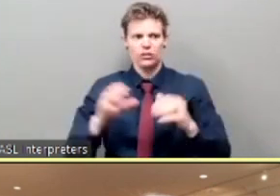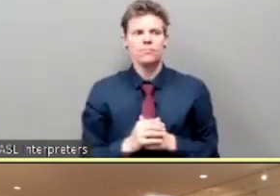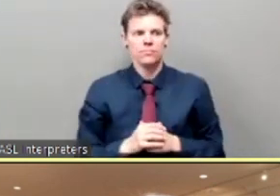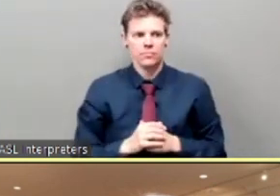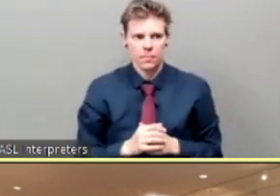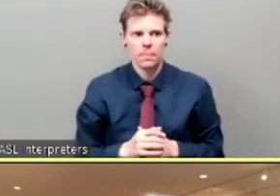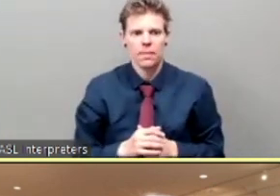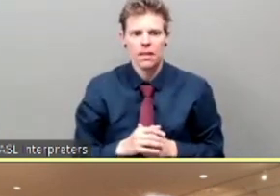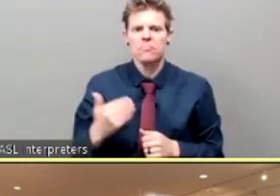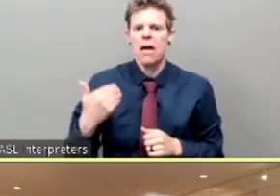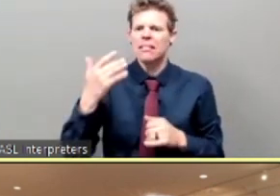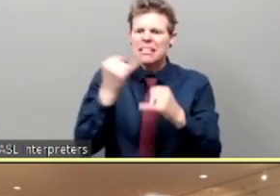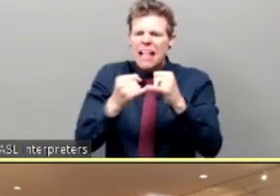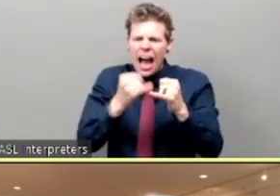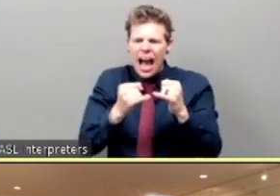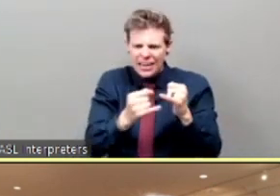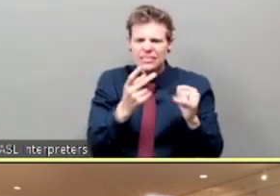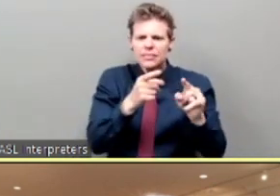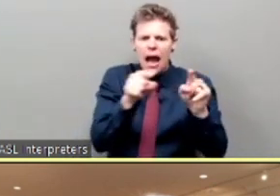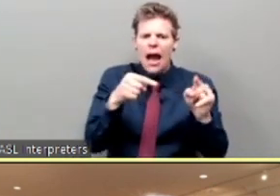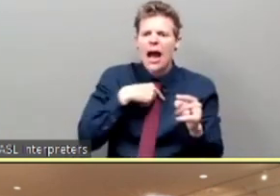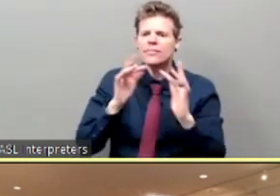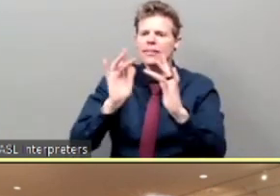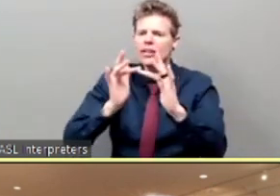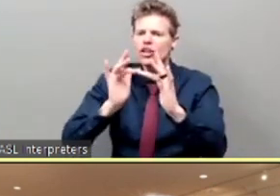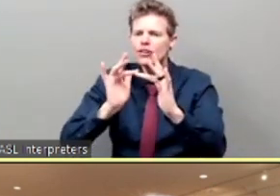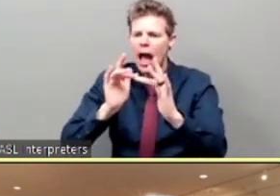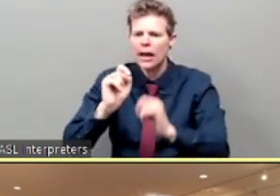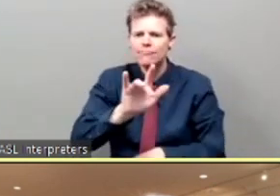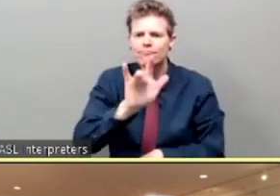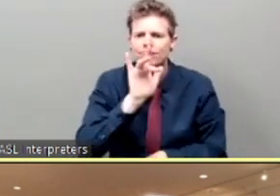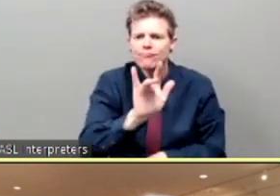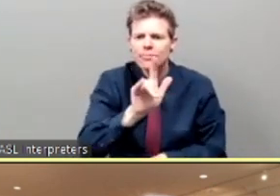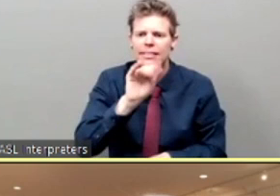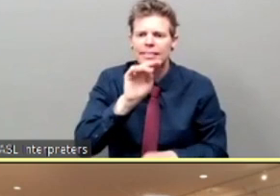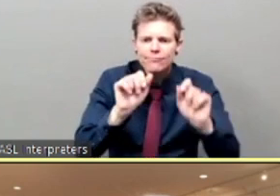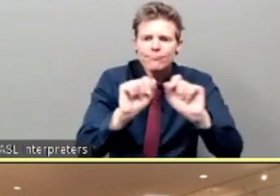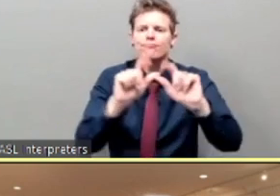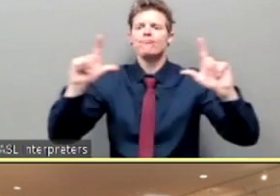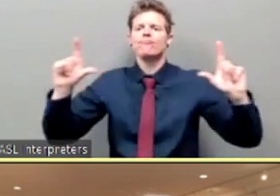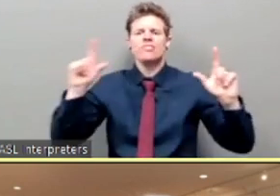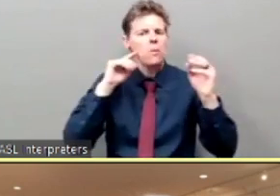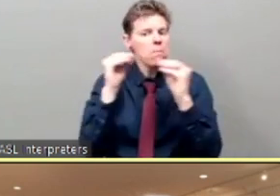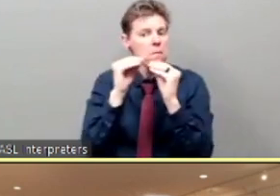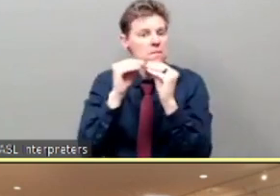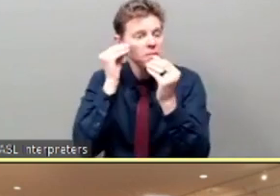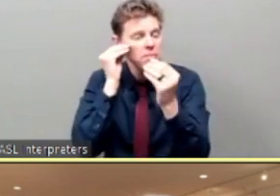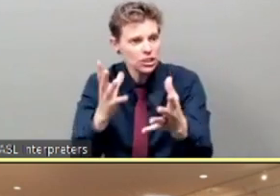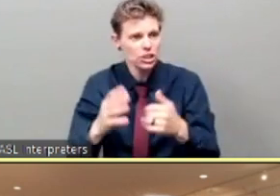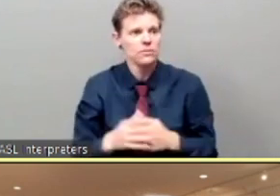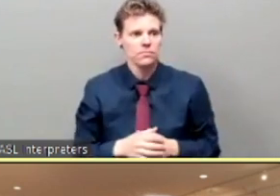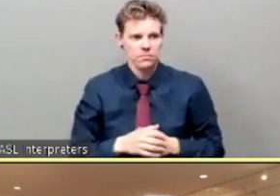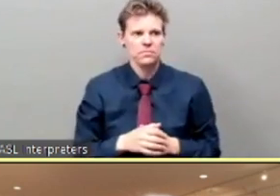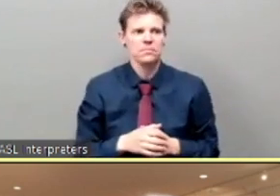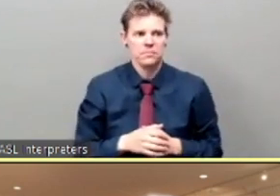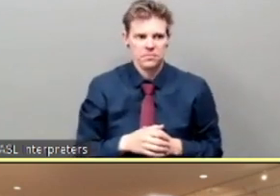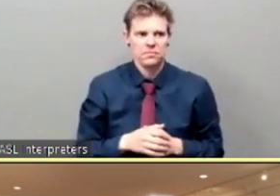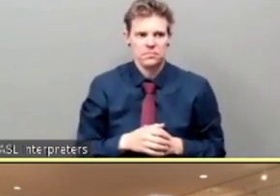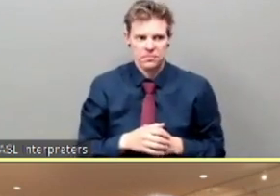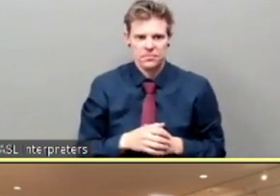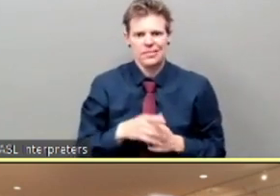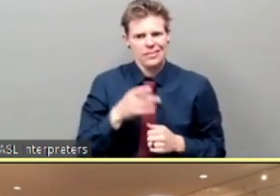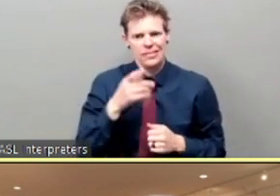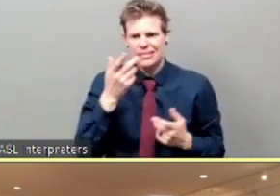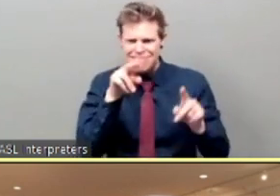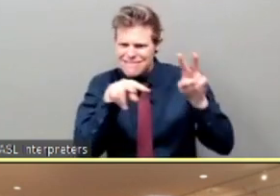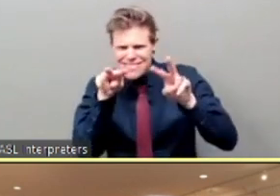detailed explanation is that second link on the bottom, and those of you who are interested, go and read more there, and we will be revising our public